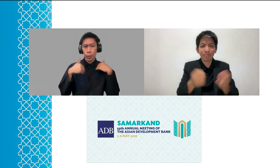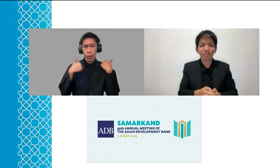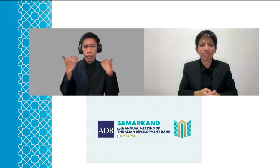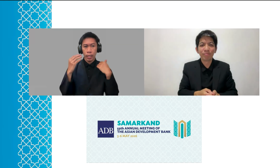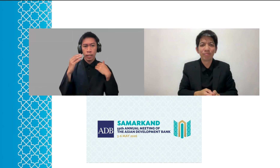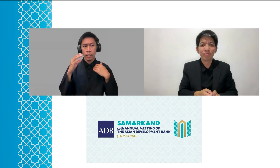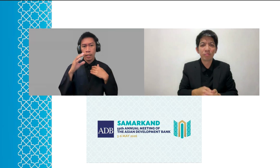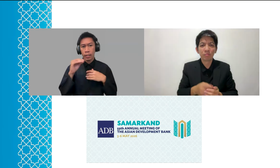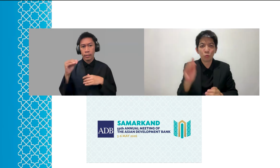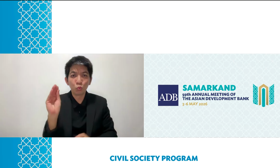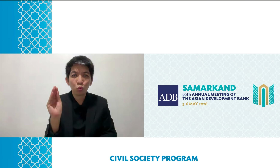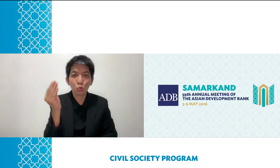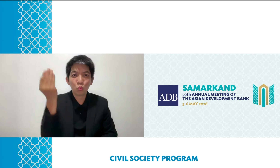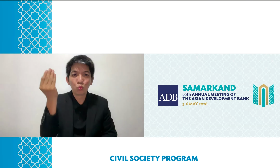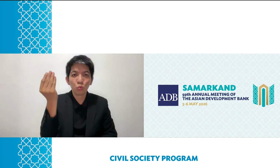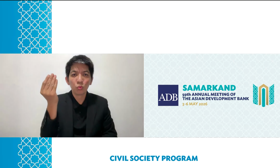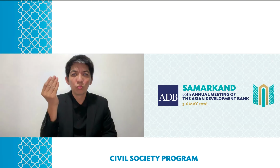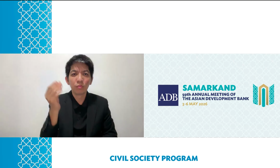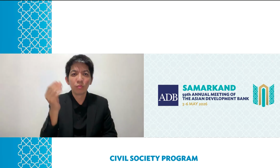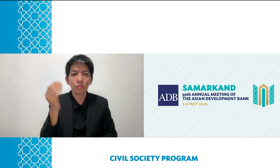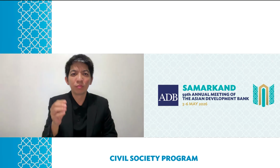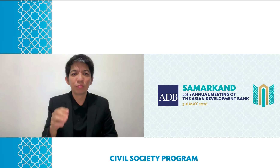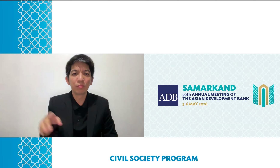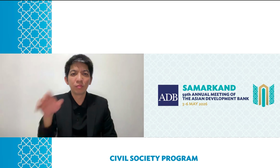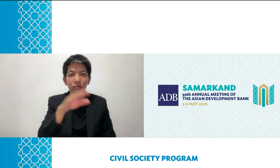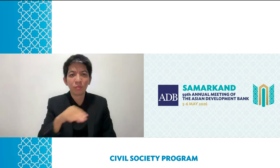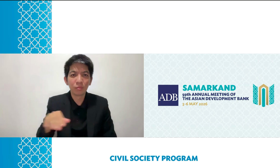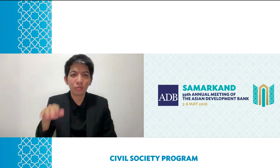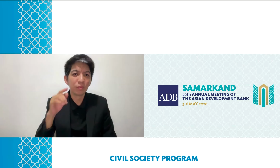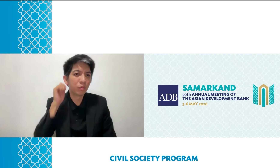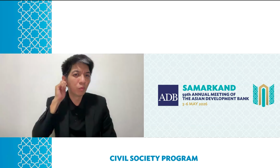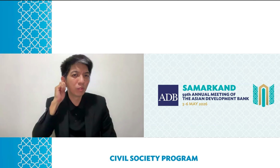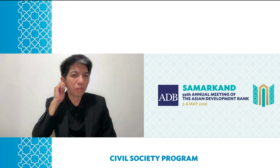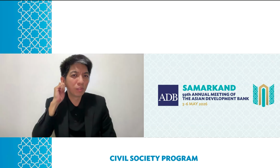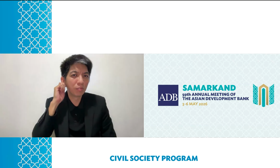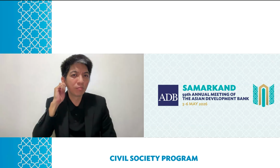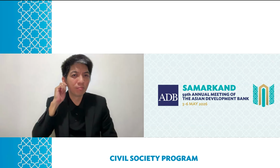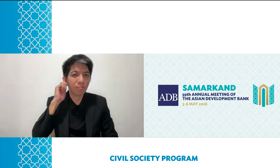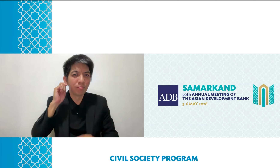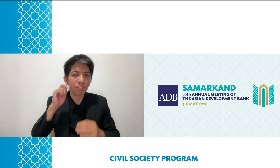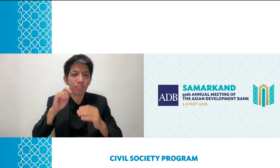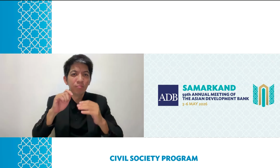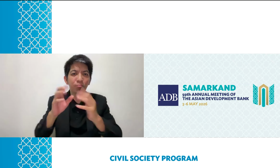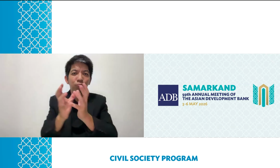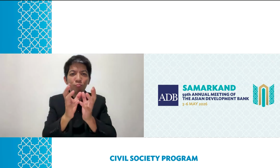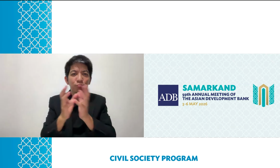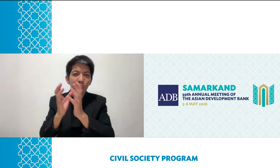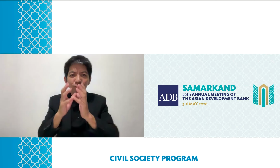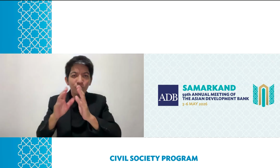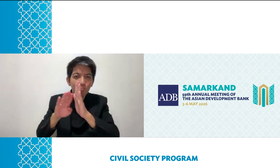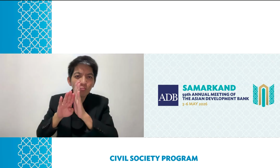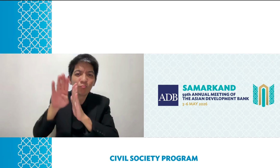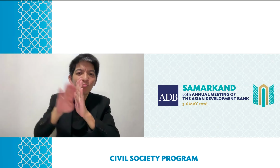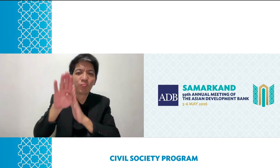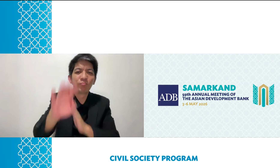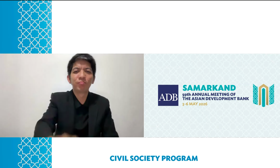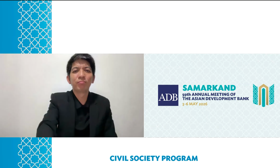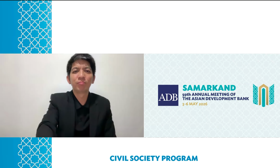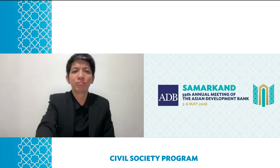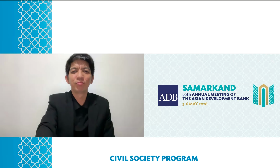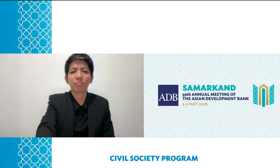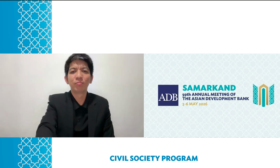session. So if you're expecting a session on any other topic, you might be in the wrong room. And because this is the Youth in